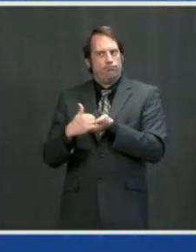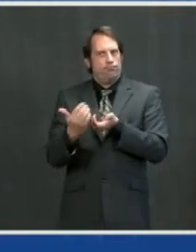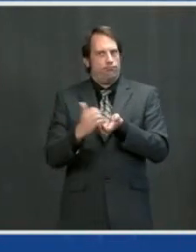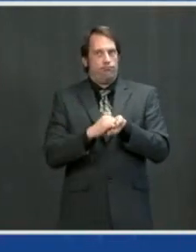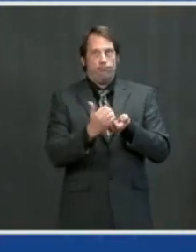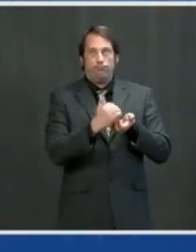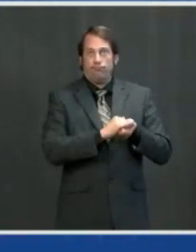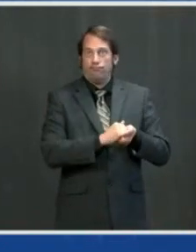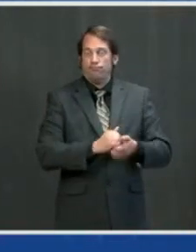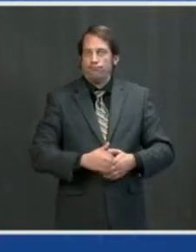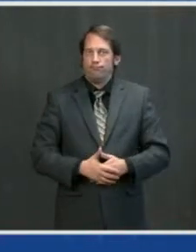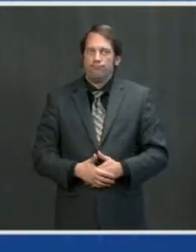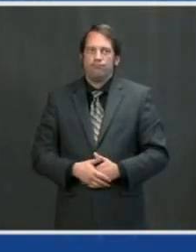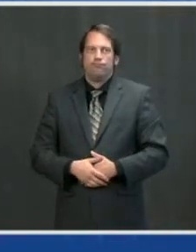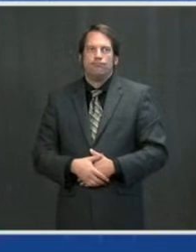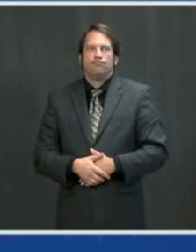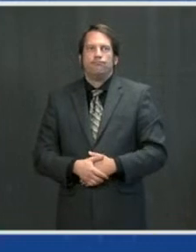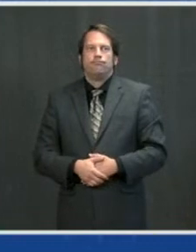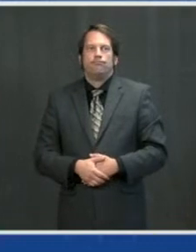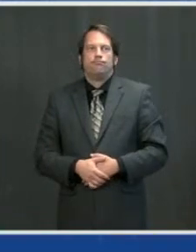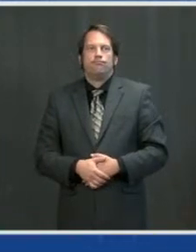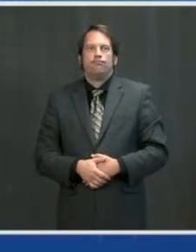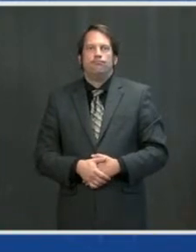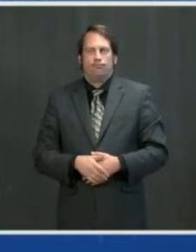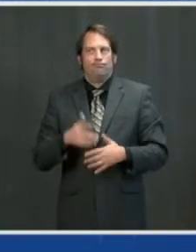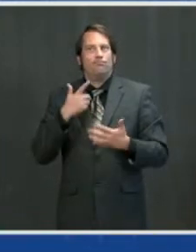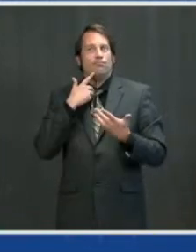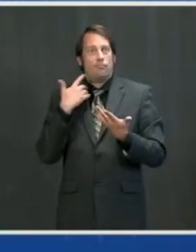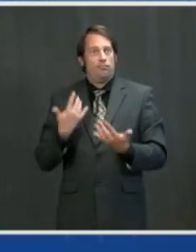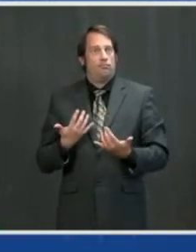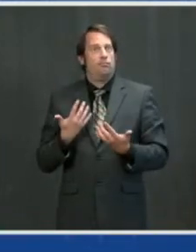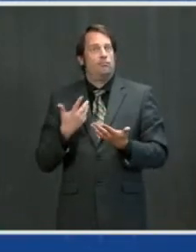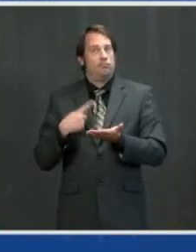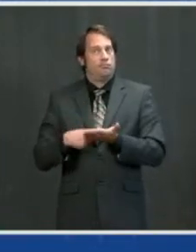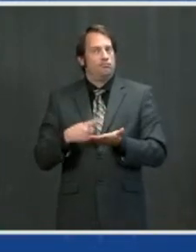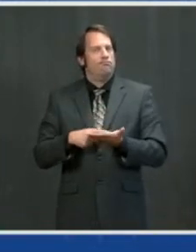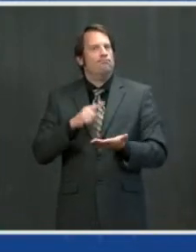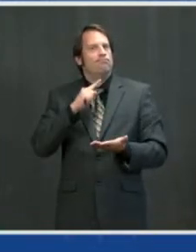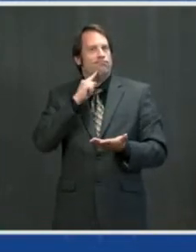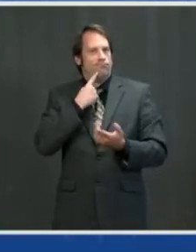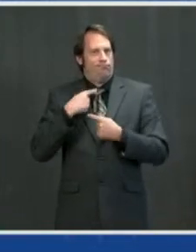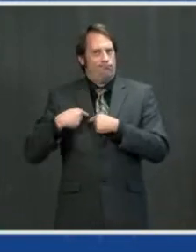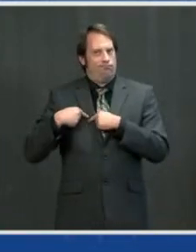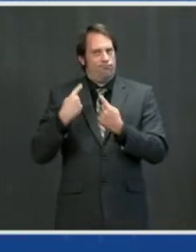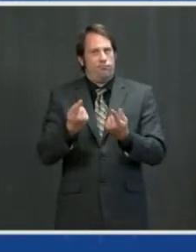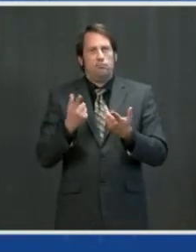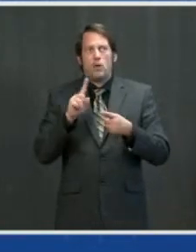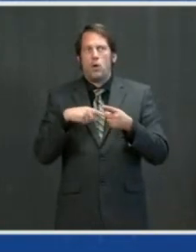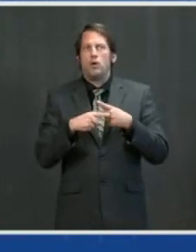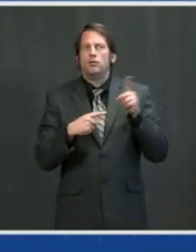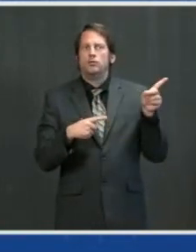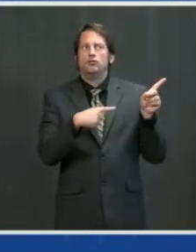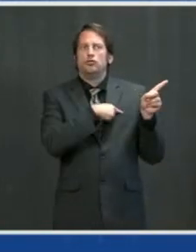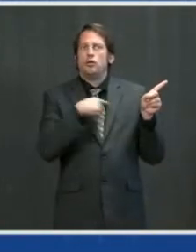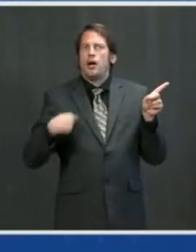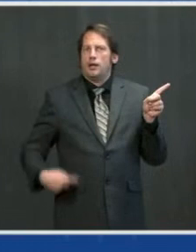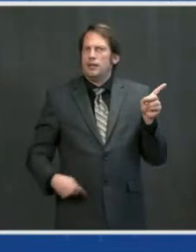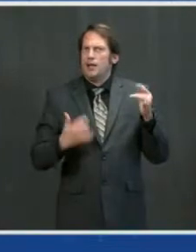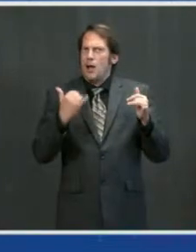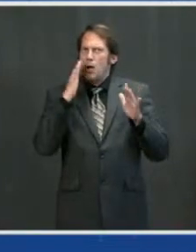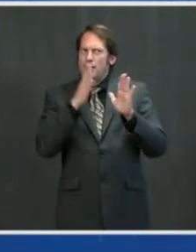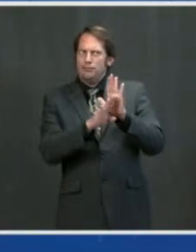We also had serious talks on China's influence over the peace